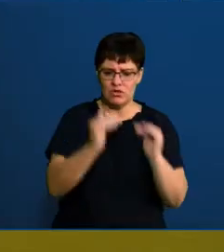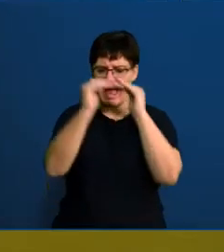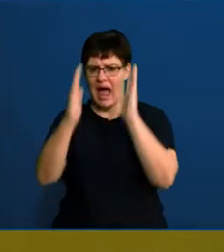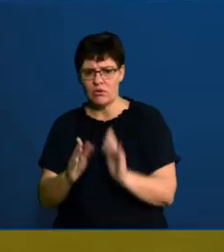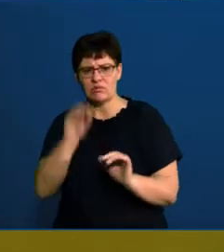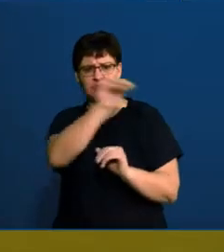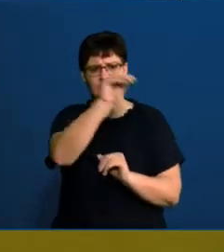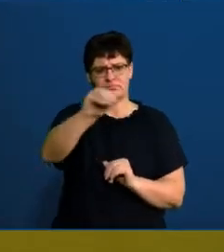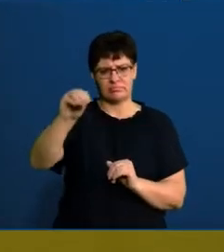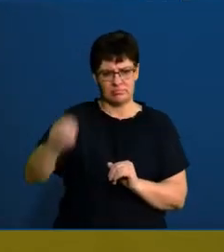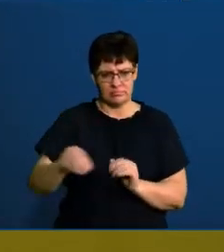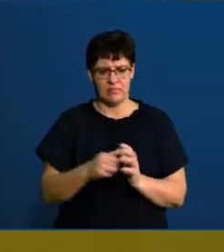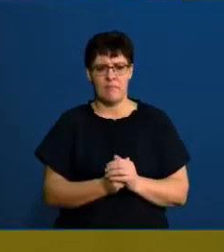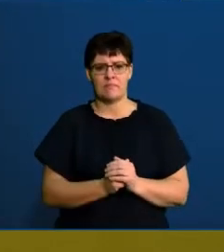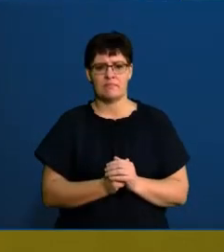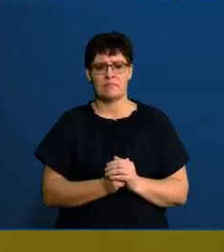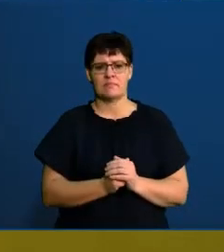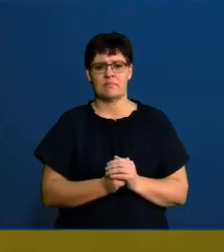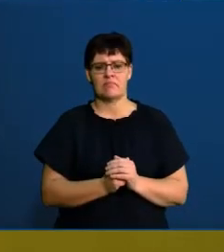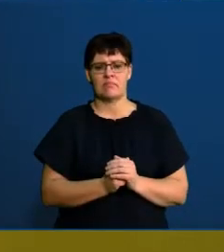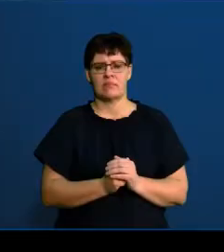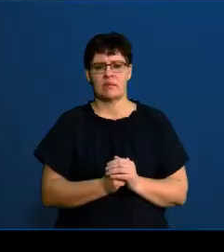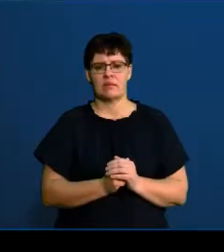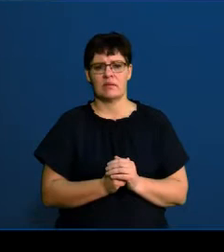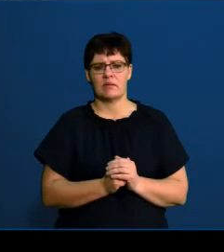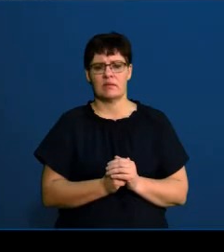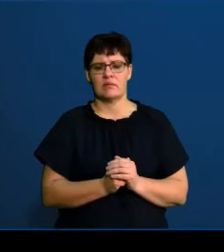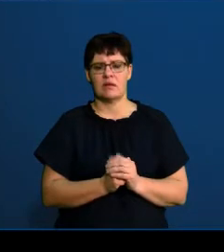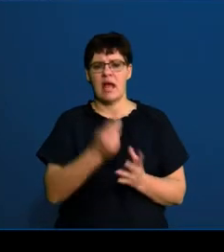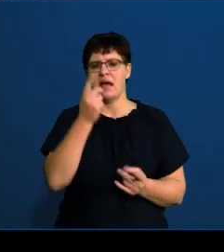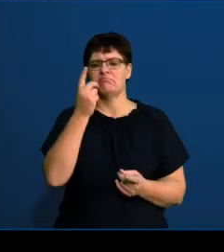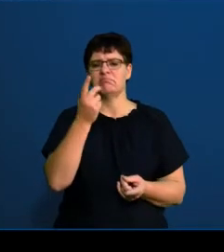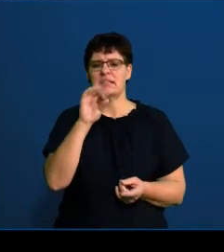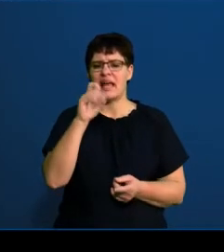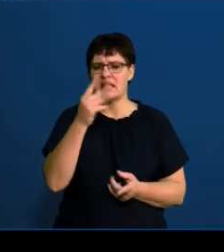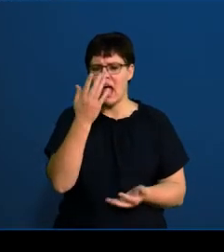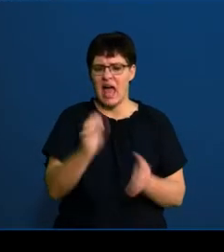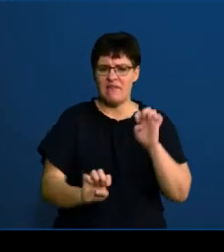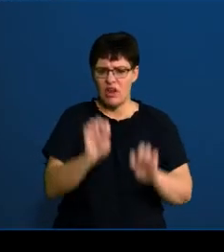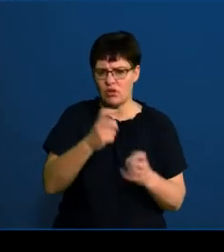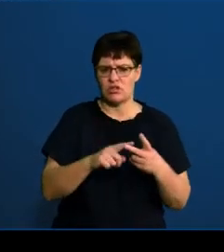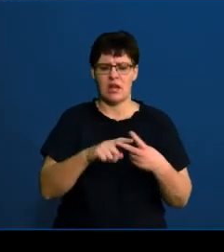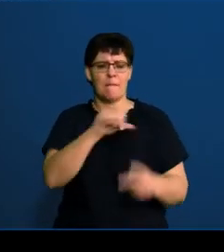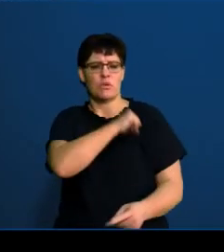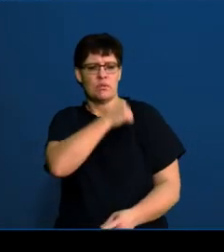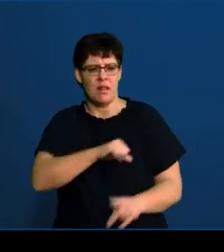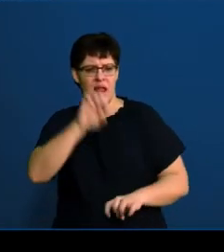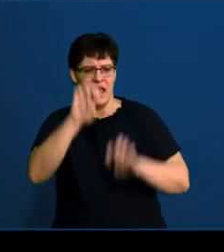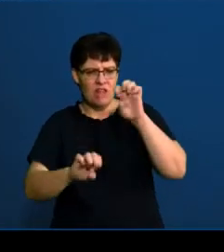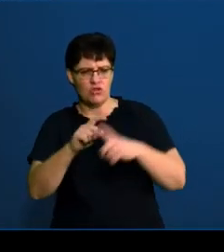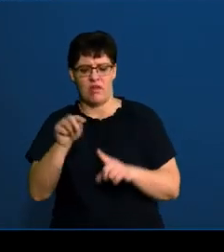properties are actually on that property. The date of valuation, the municipal valuation, and the region.